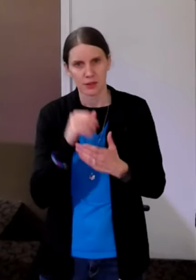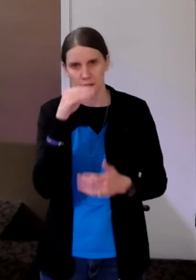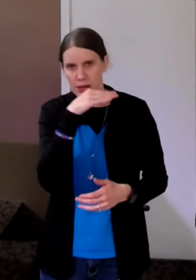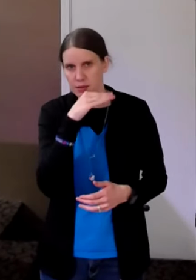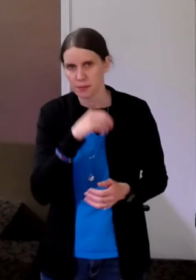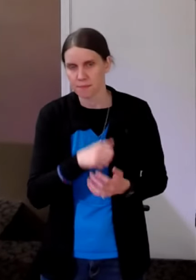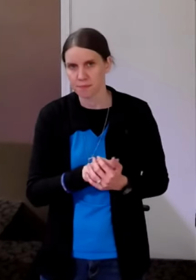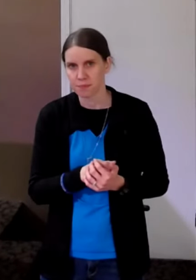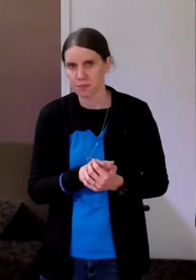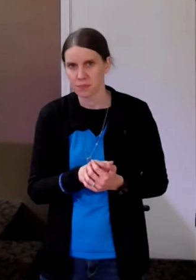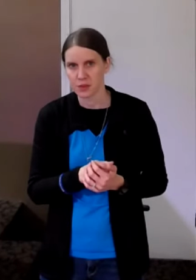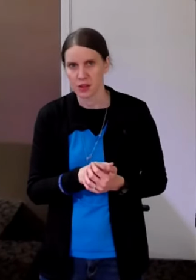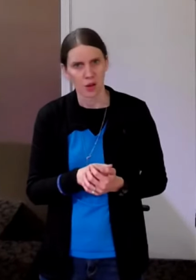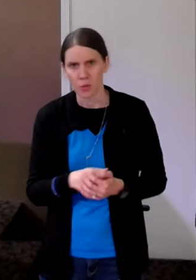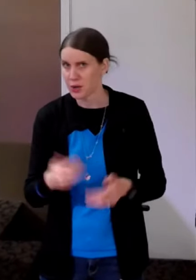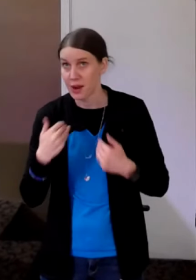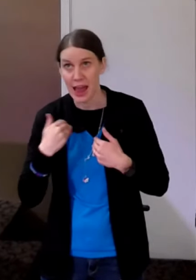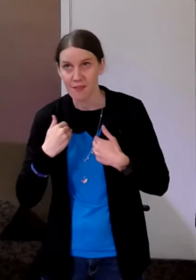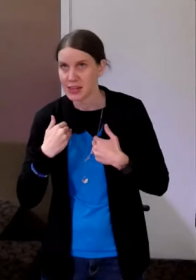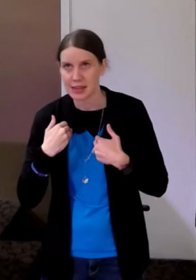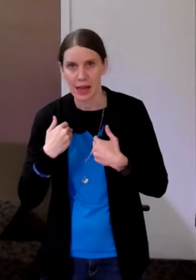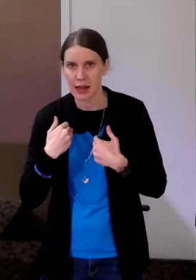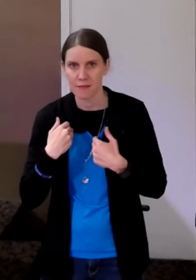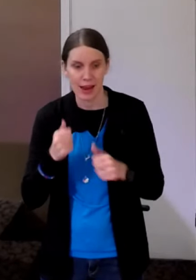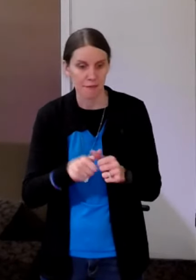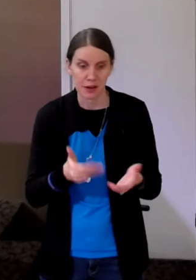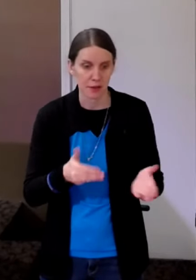We don't have to have everything that everybody else in this world has.